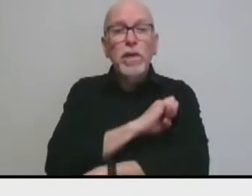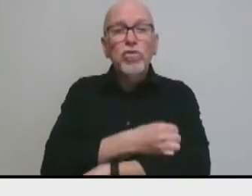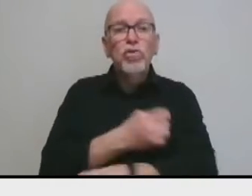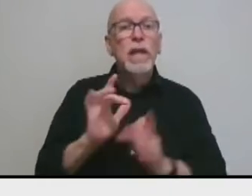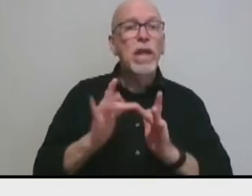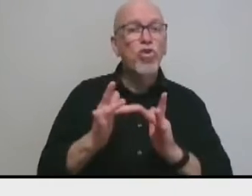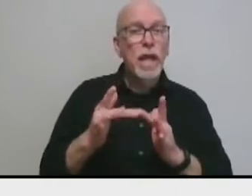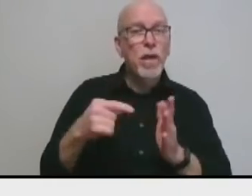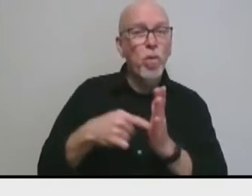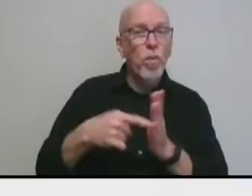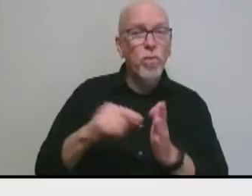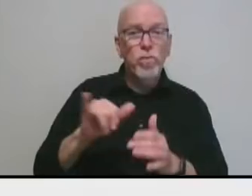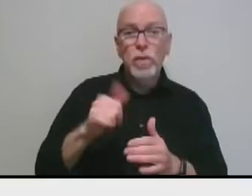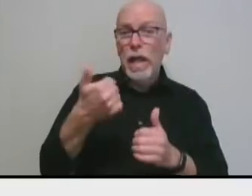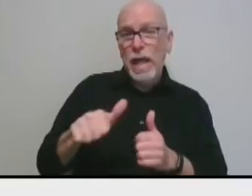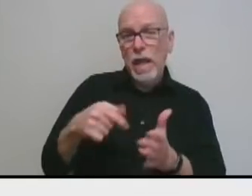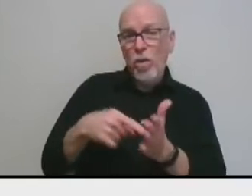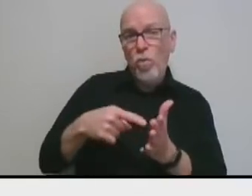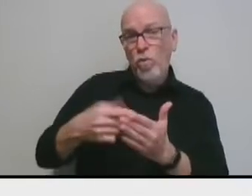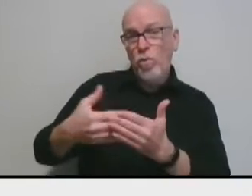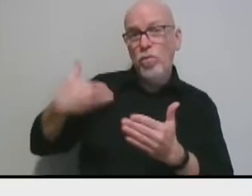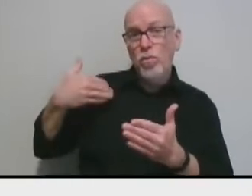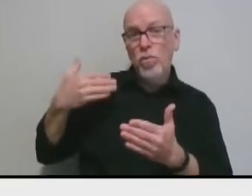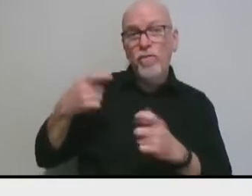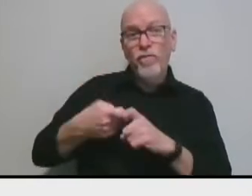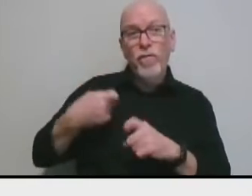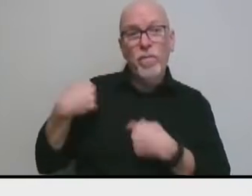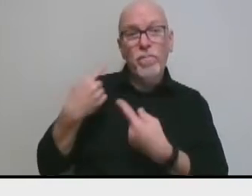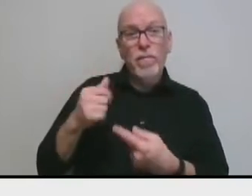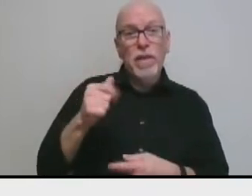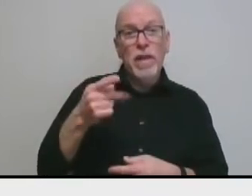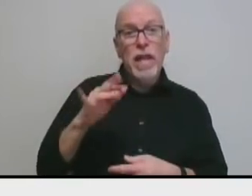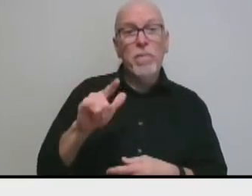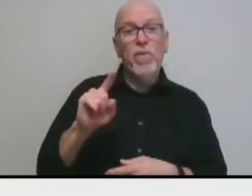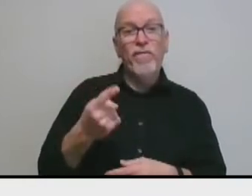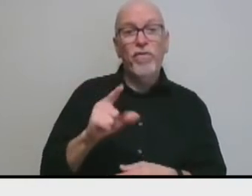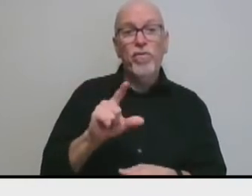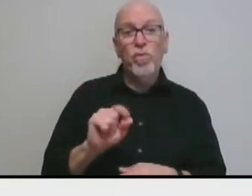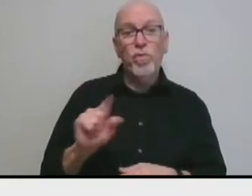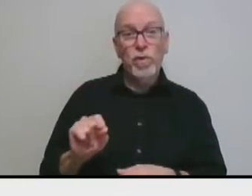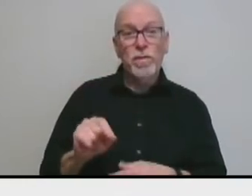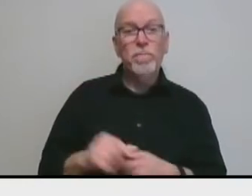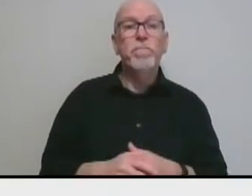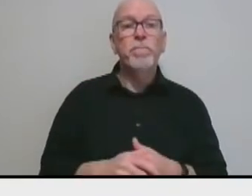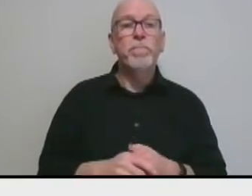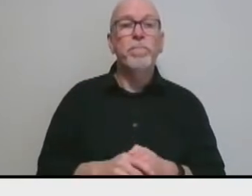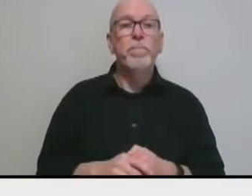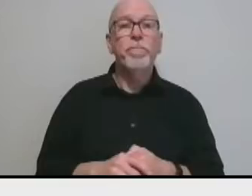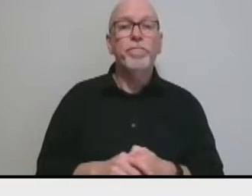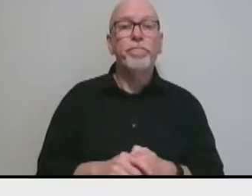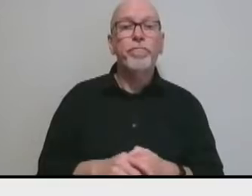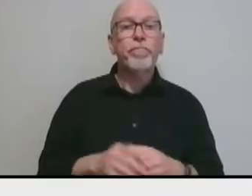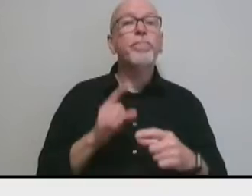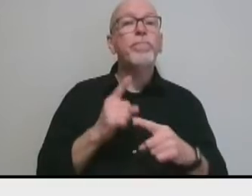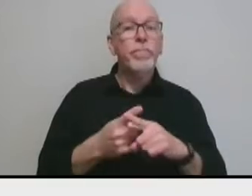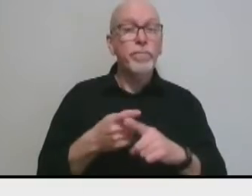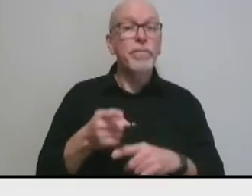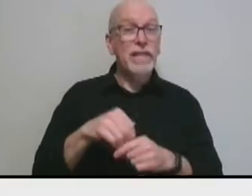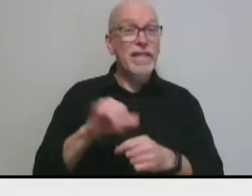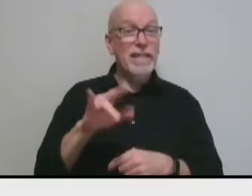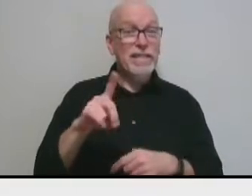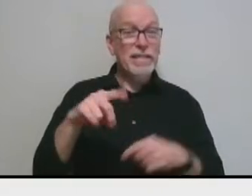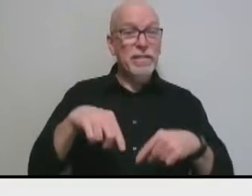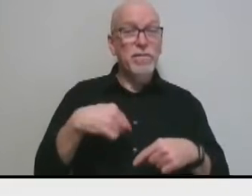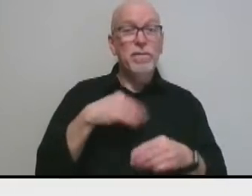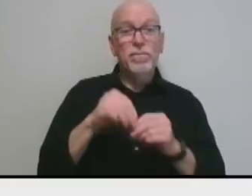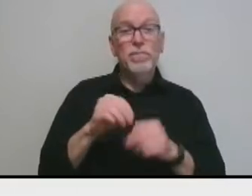arrears. Any arrears may be for expenses incurred since April 1st, 2020. In addition to the state of Indiana, 6